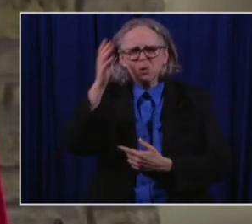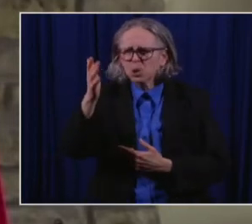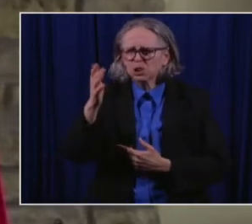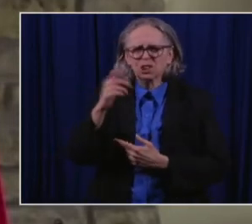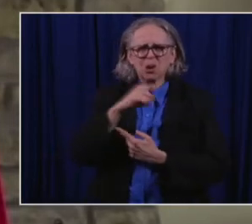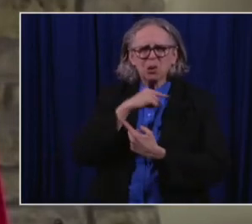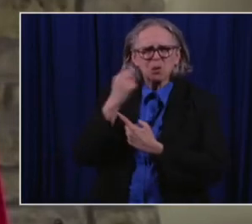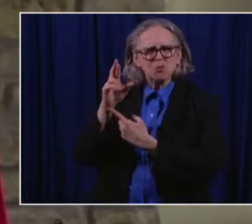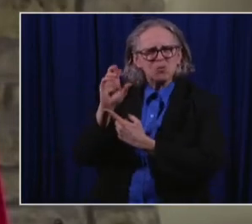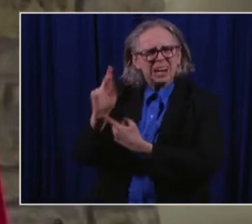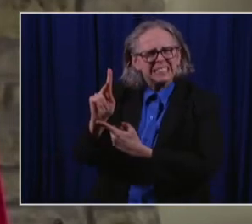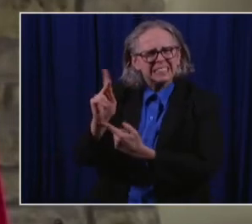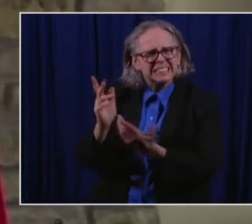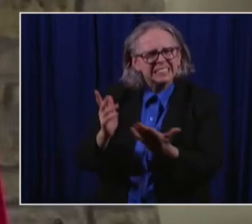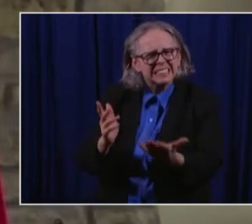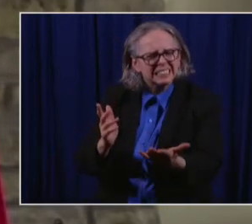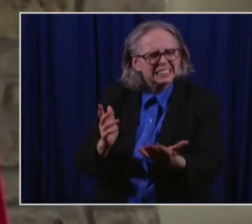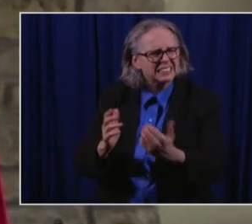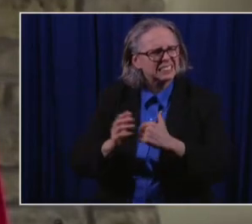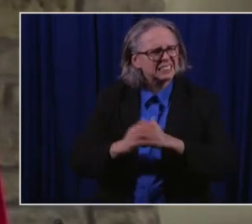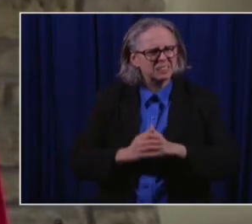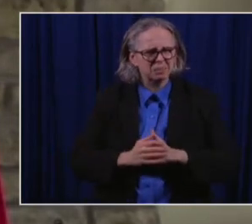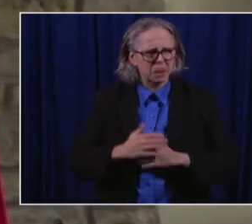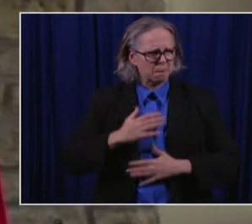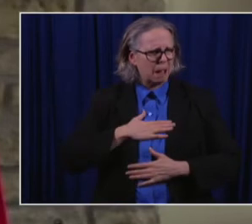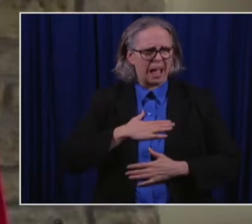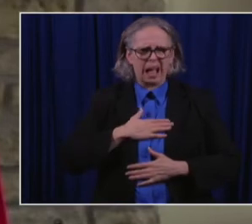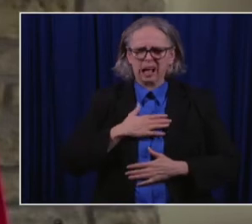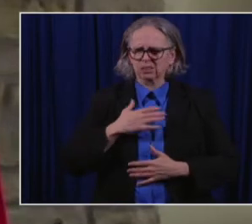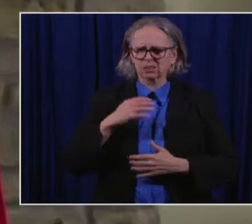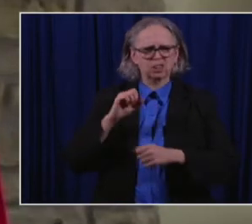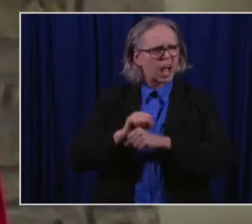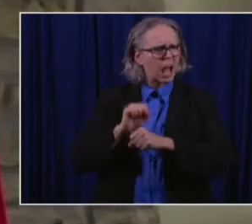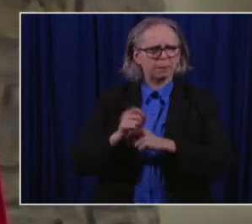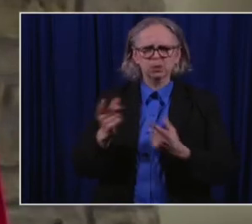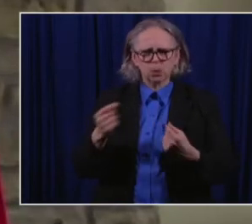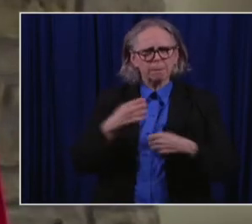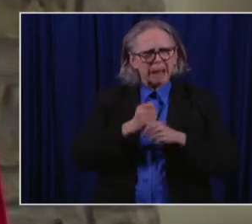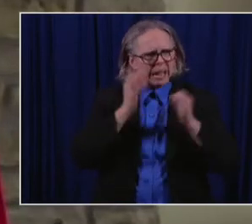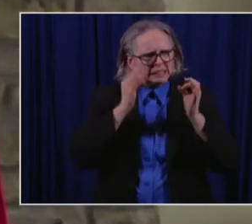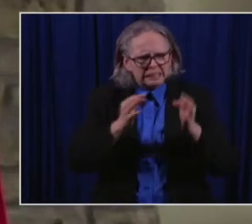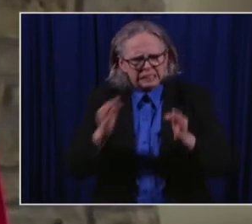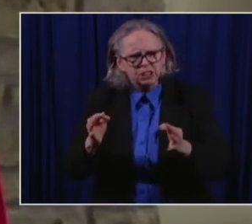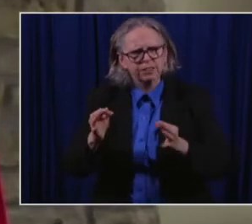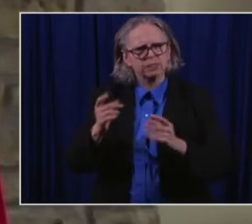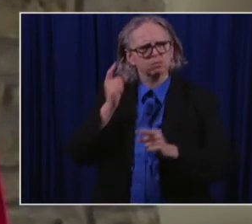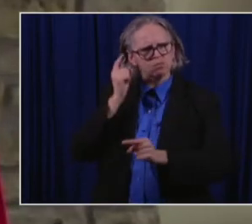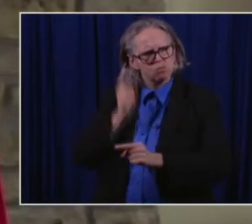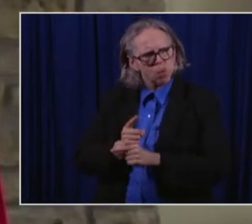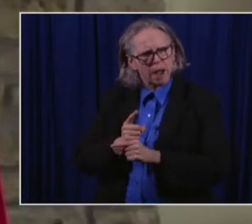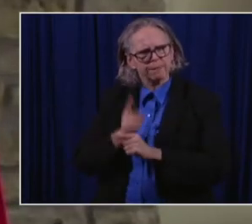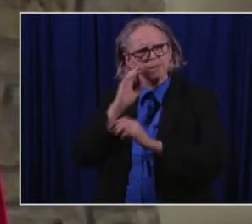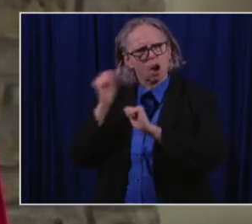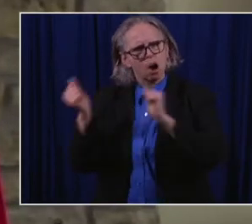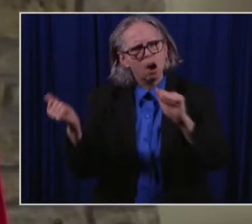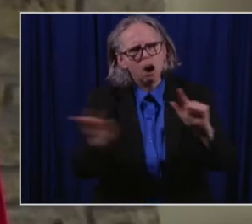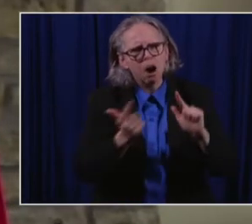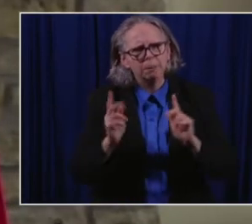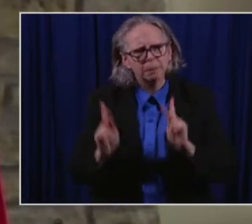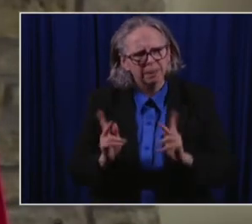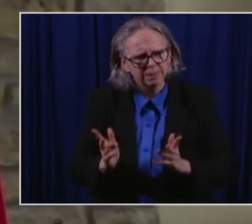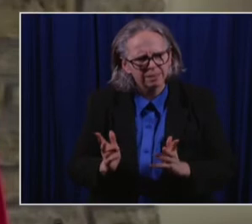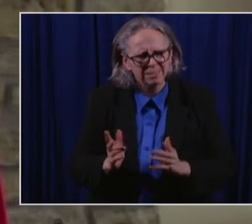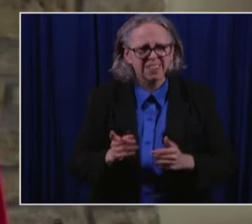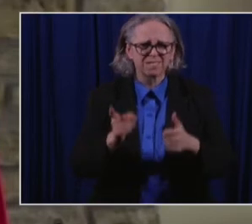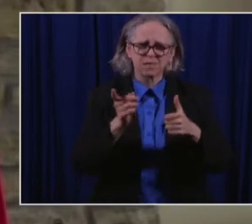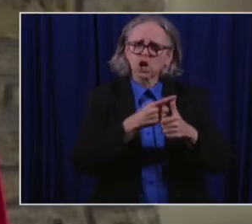I can, and I make the decisions that I think are best. So, no, I'm not. First of all, I'm not looking for